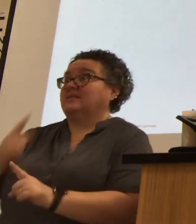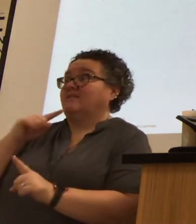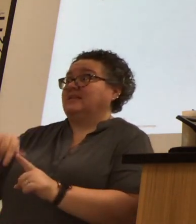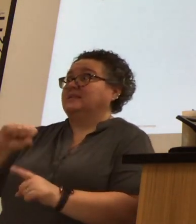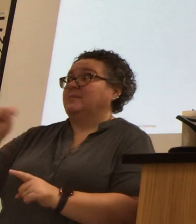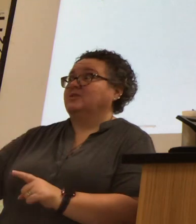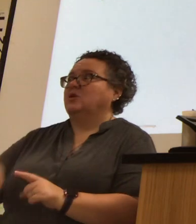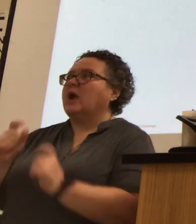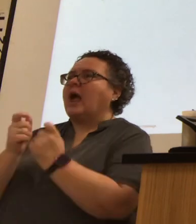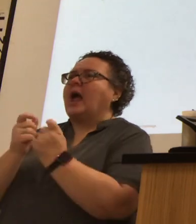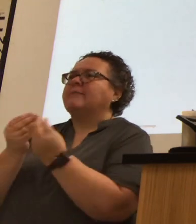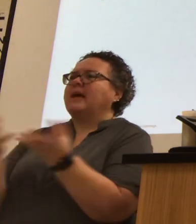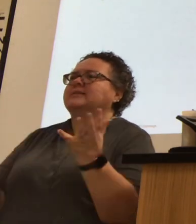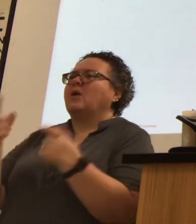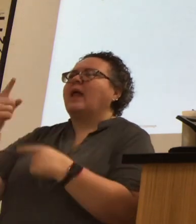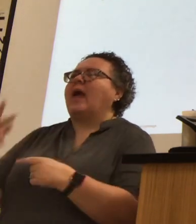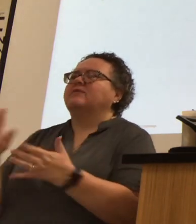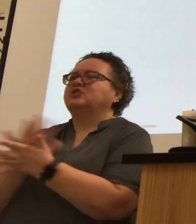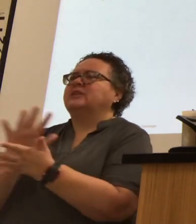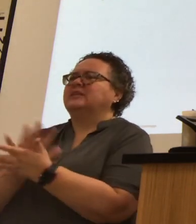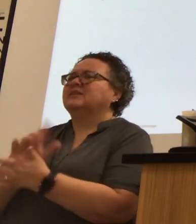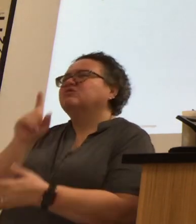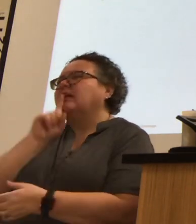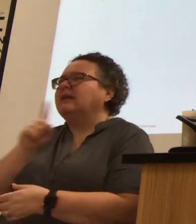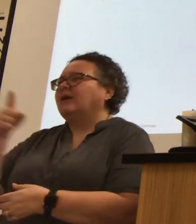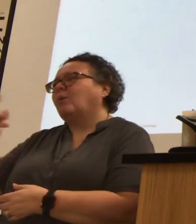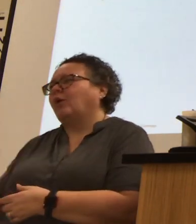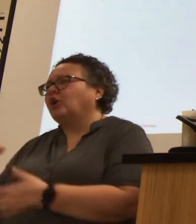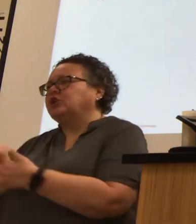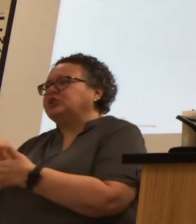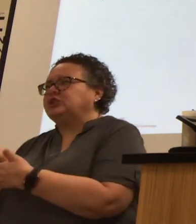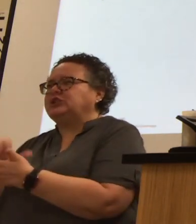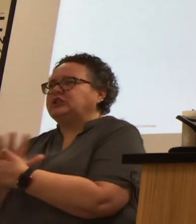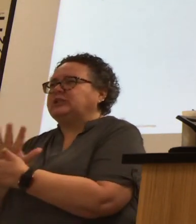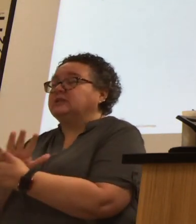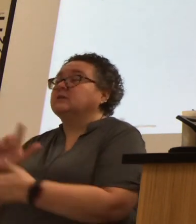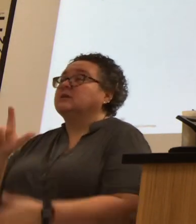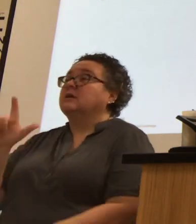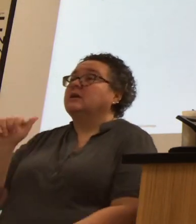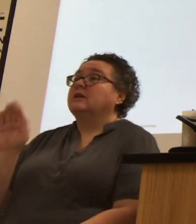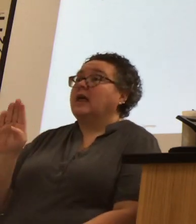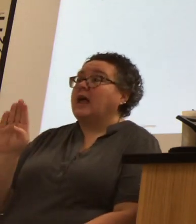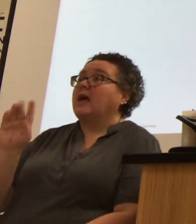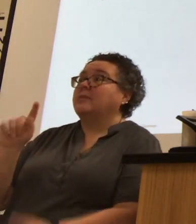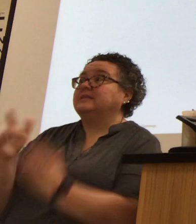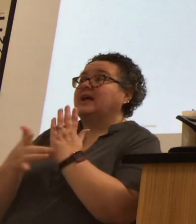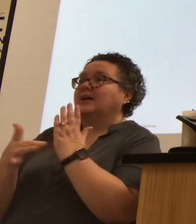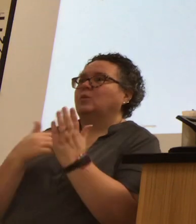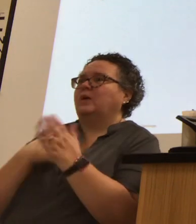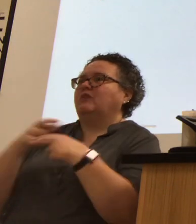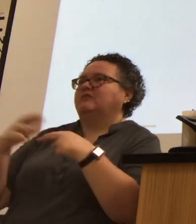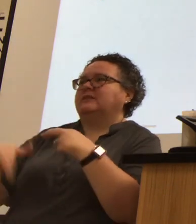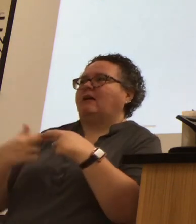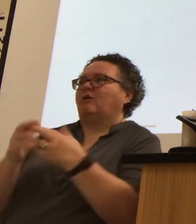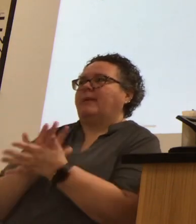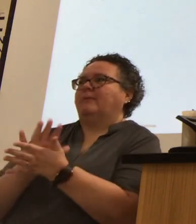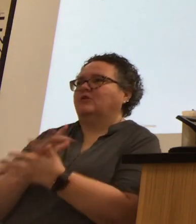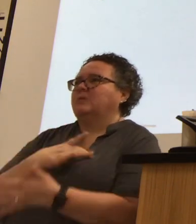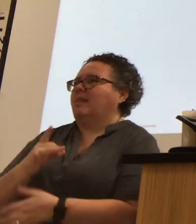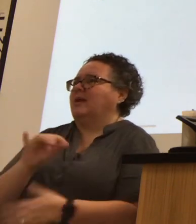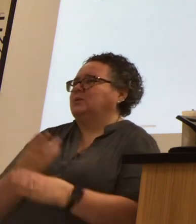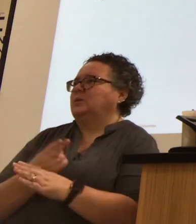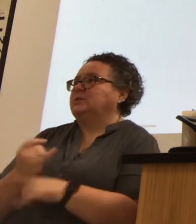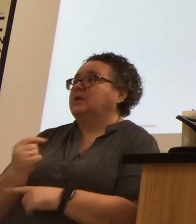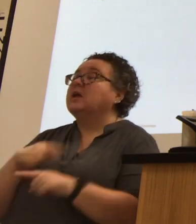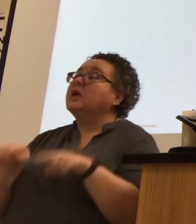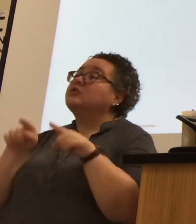give out these little half sheets. I call them half sheets, but literally it's like a quarter sheet. Lab text, recycled paper, and I like to use it. And